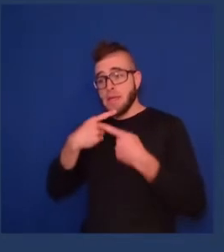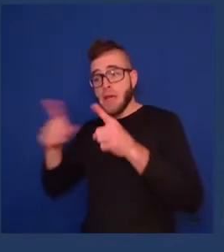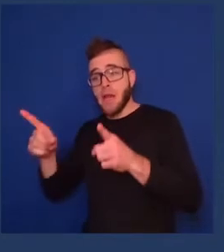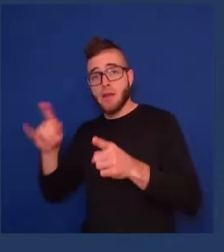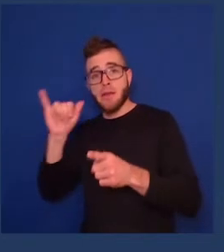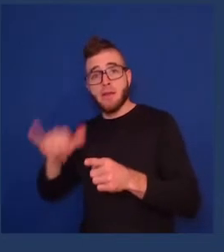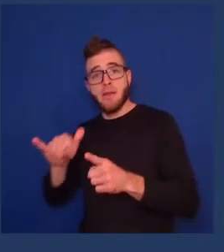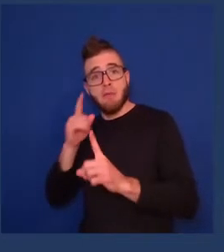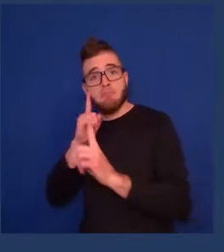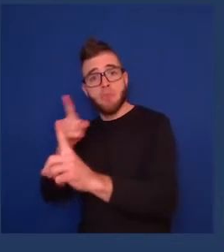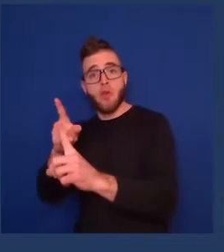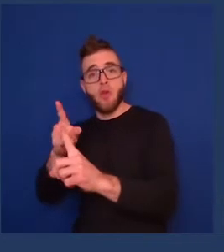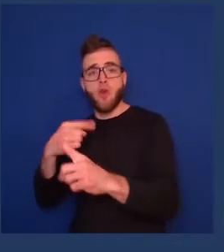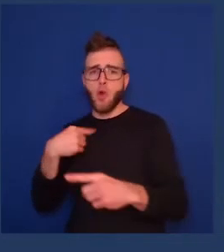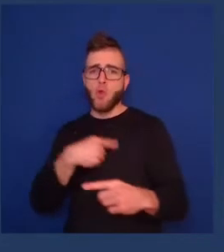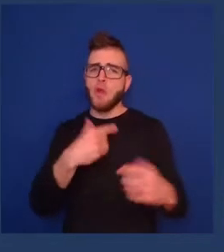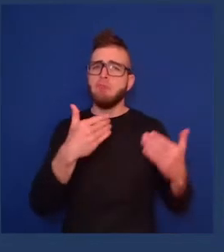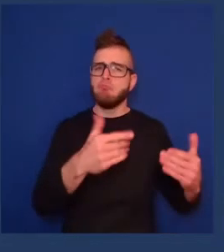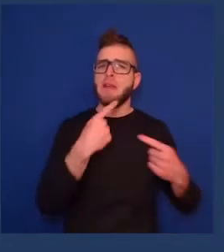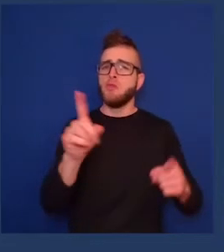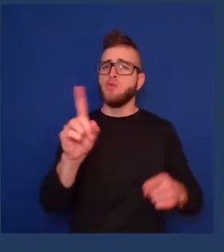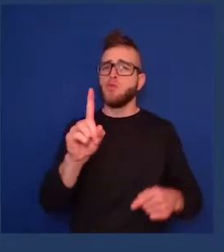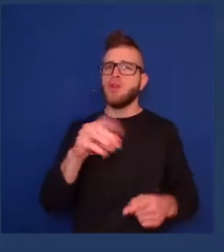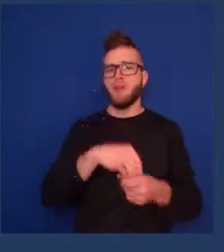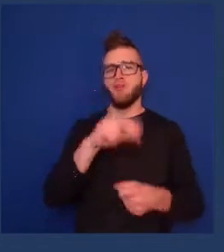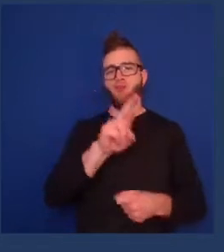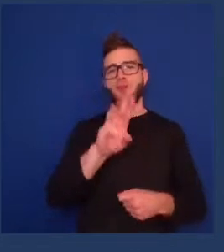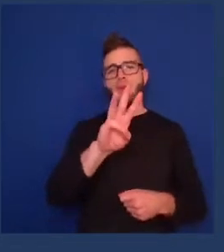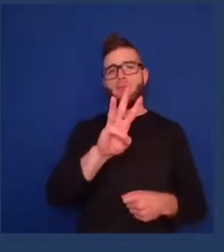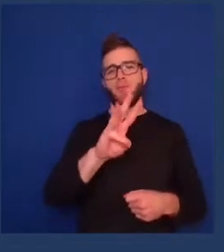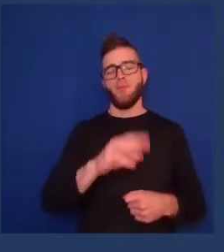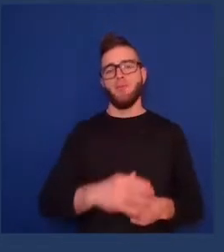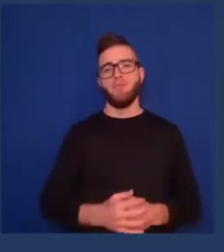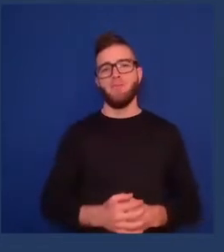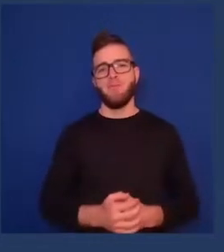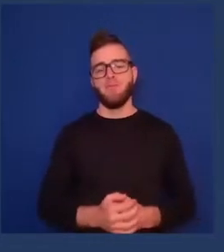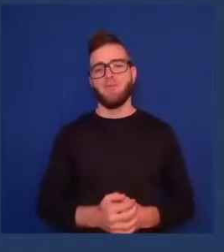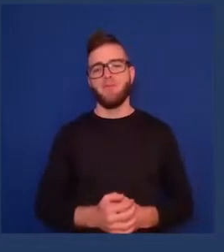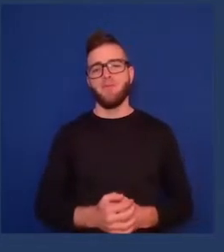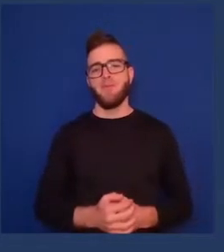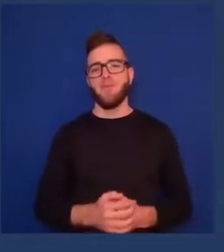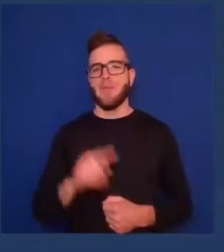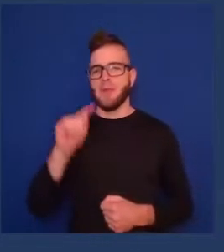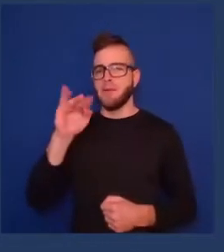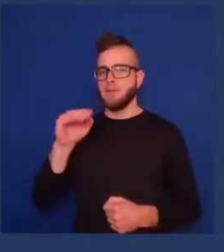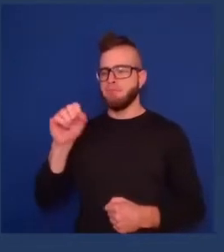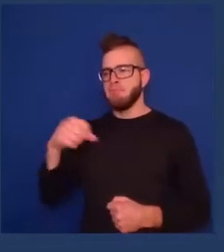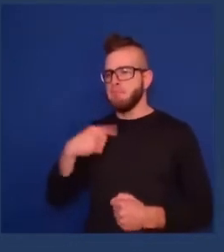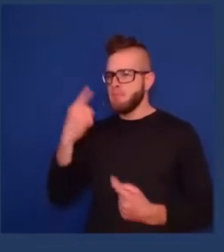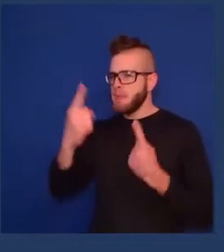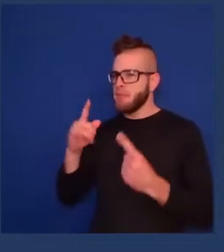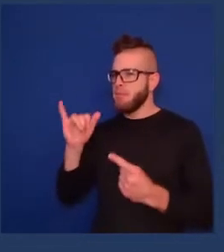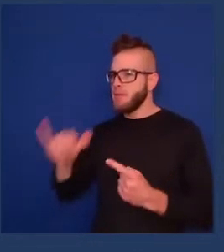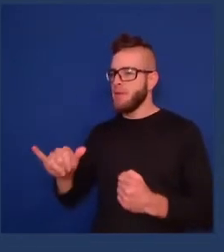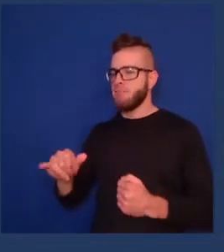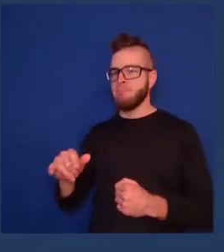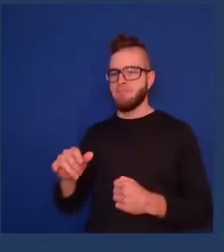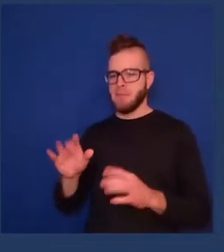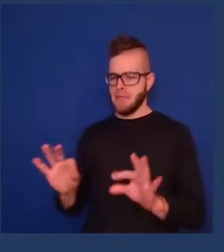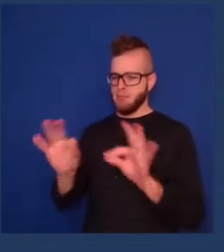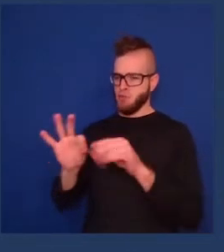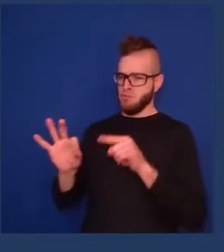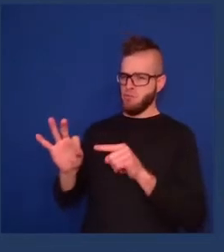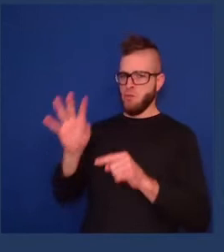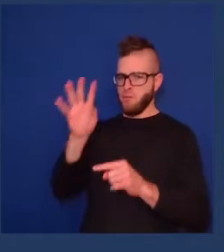the University of Washington. Yeah. I'm listening to this and I'm thinking about the need